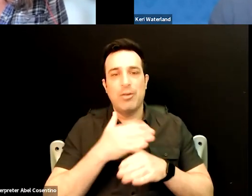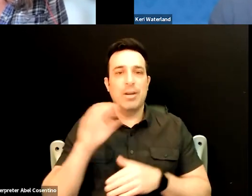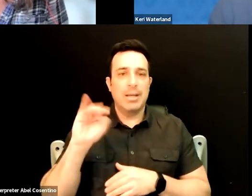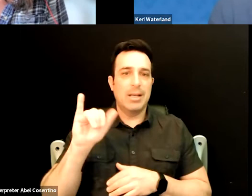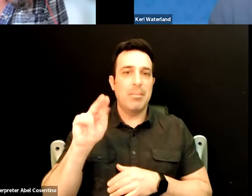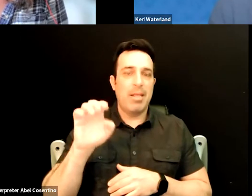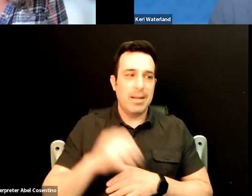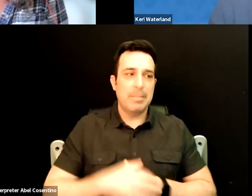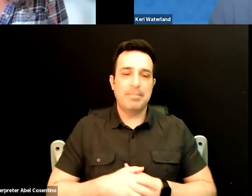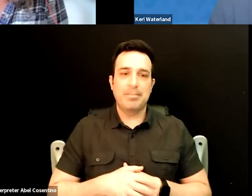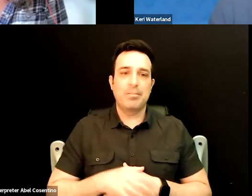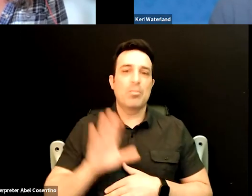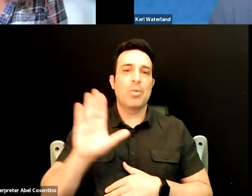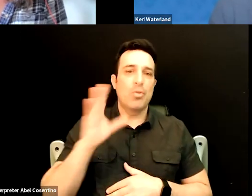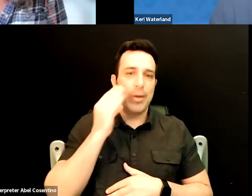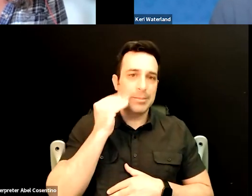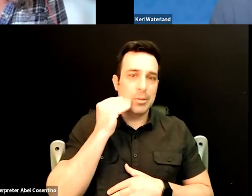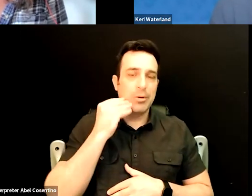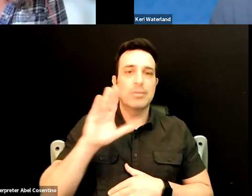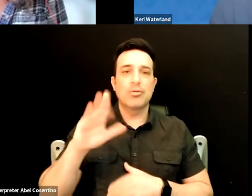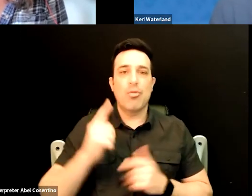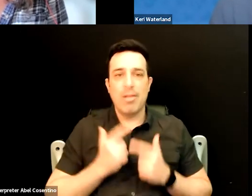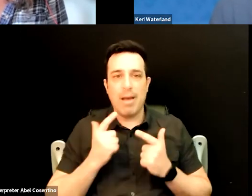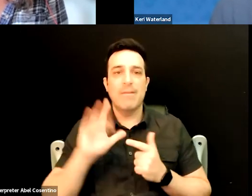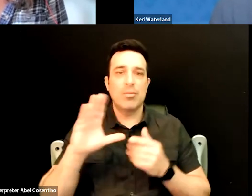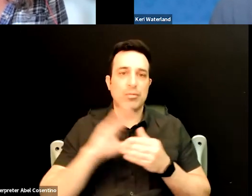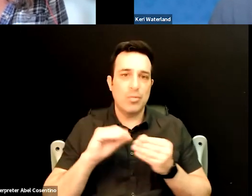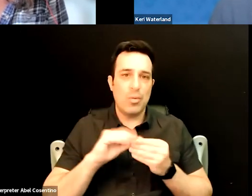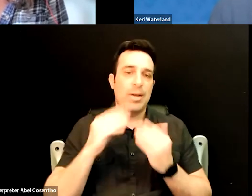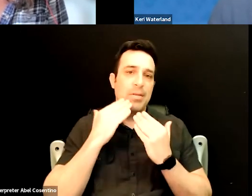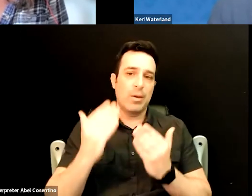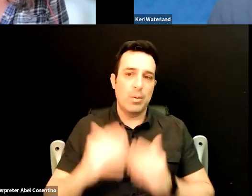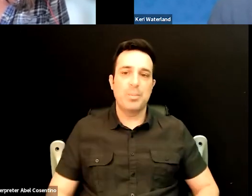Melanie, your experience, your life, and your story. Thank you.